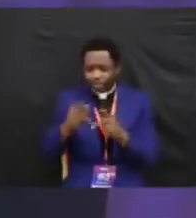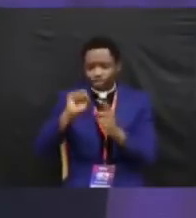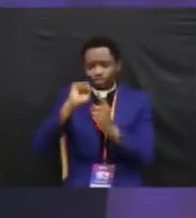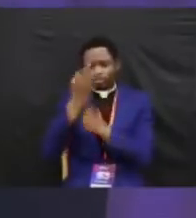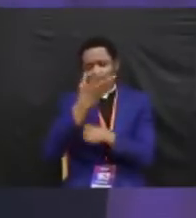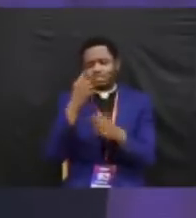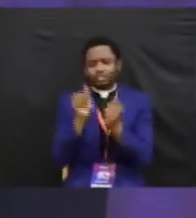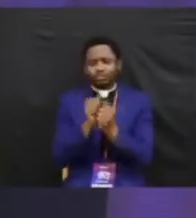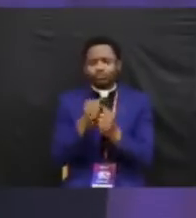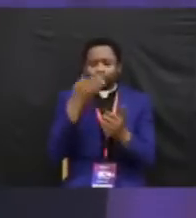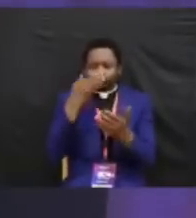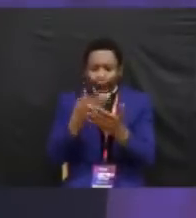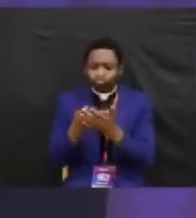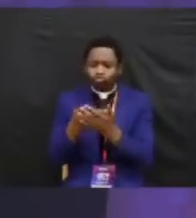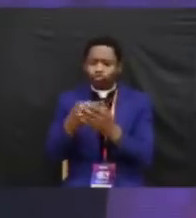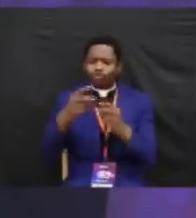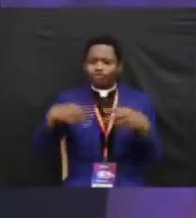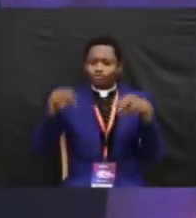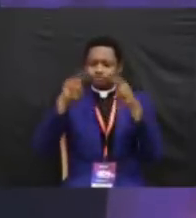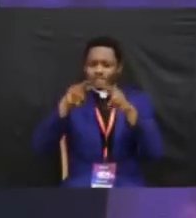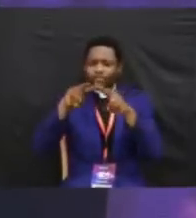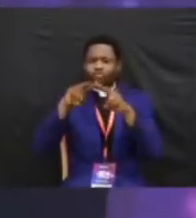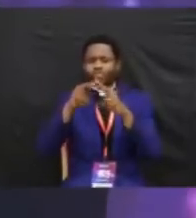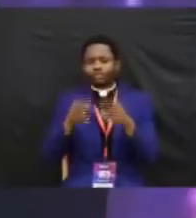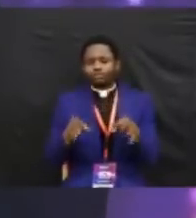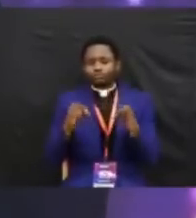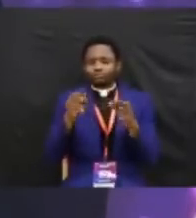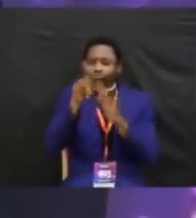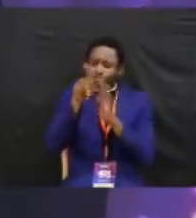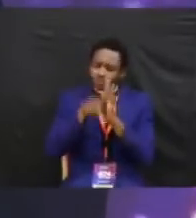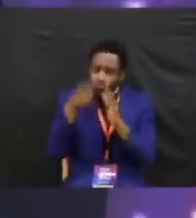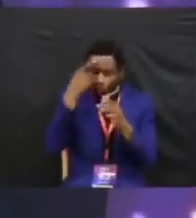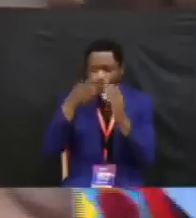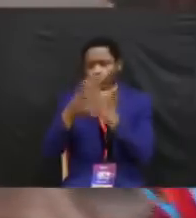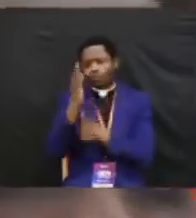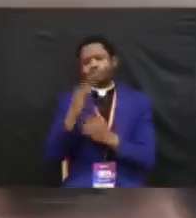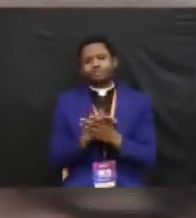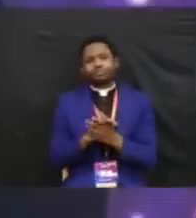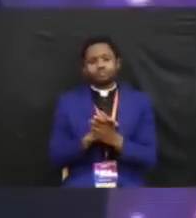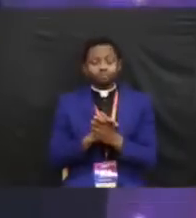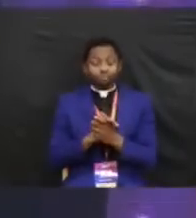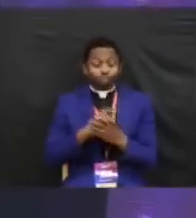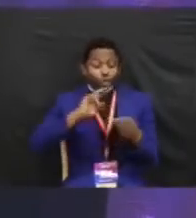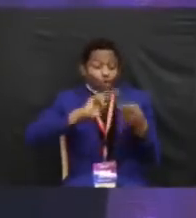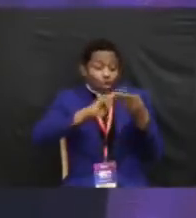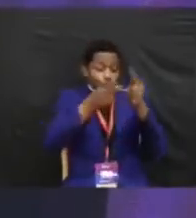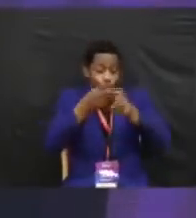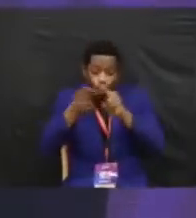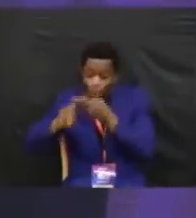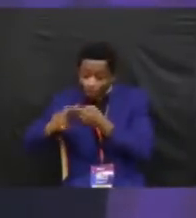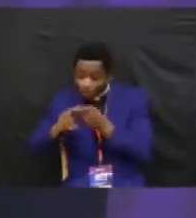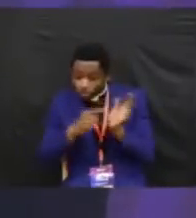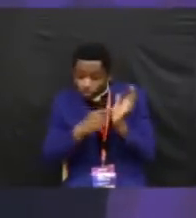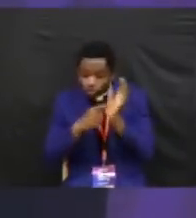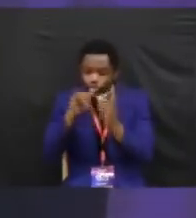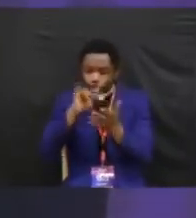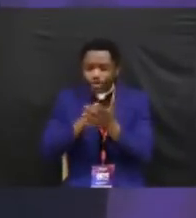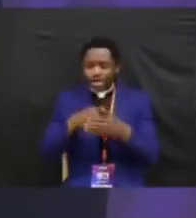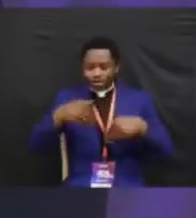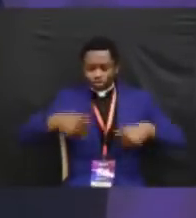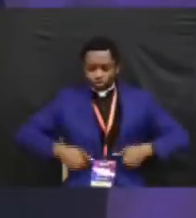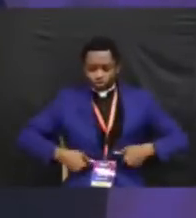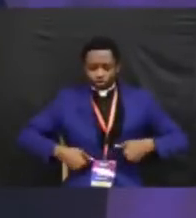of the kingdom of God. The data again reveals that the youth which constitute 4.1%